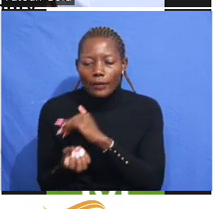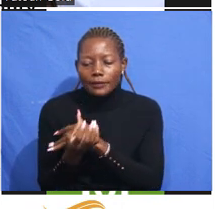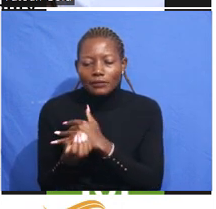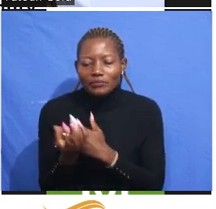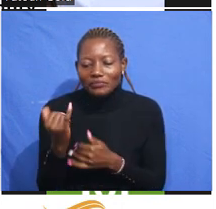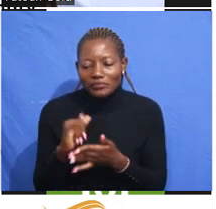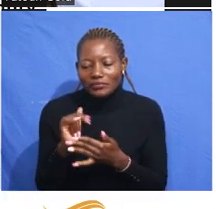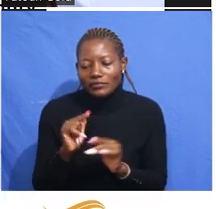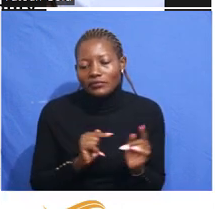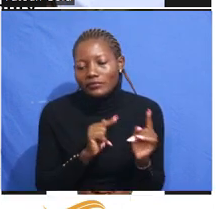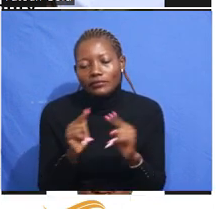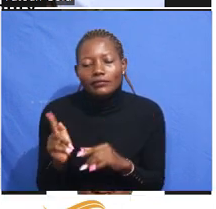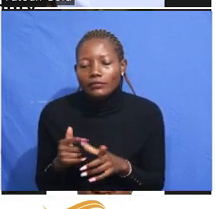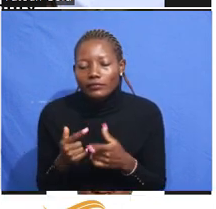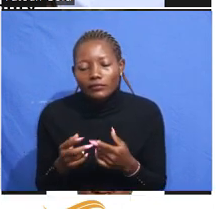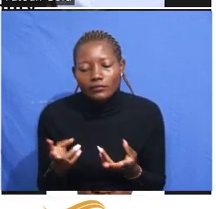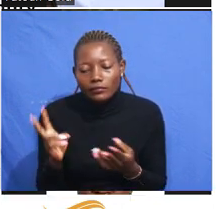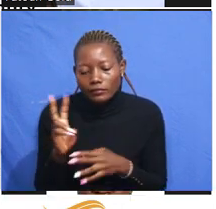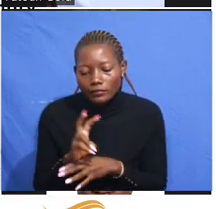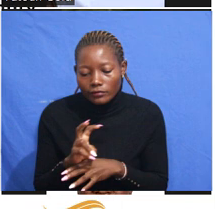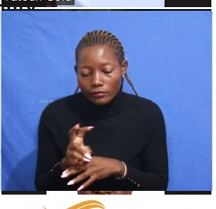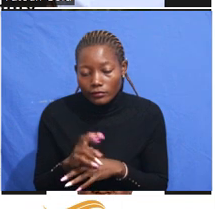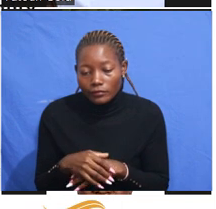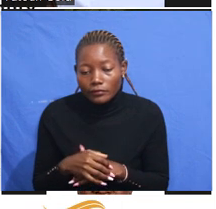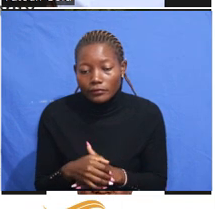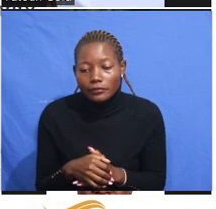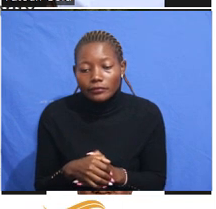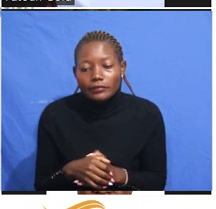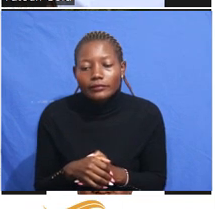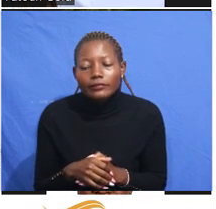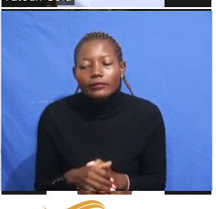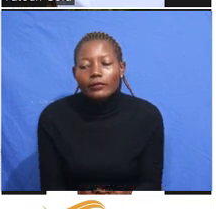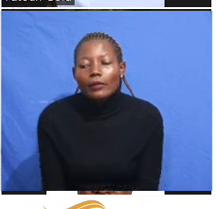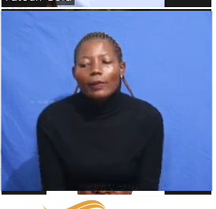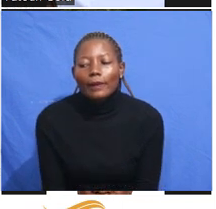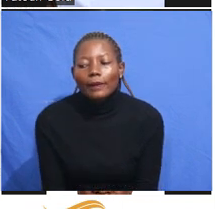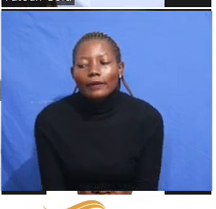that you go and watch when you get to the presentation.